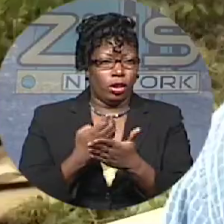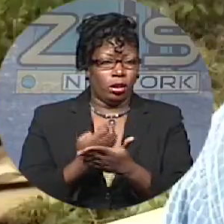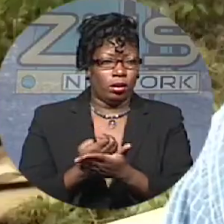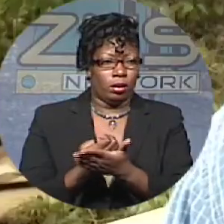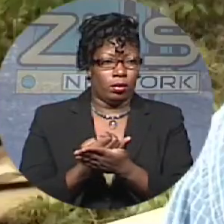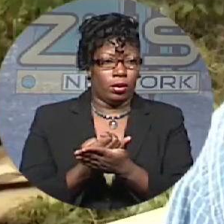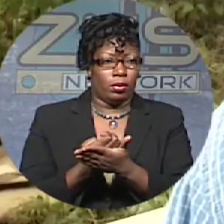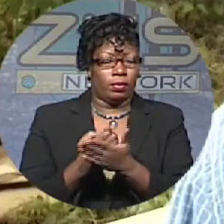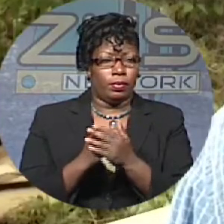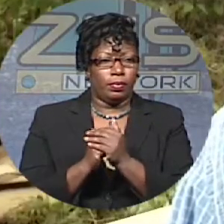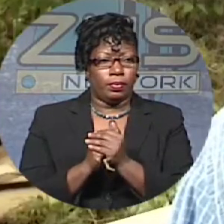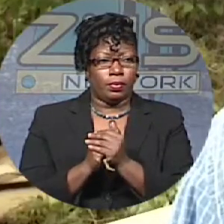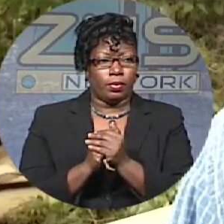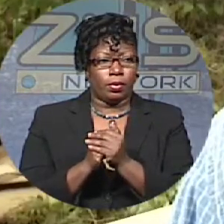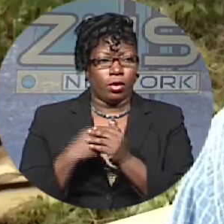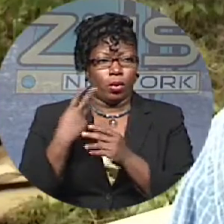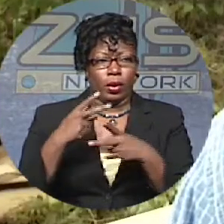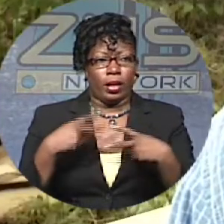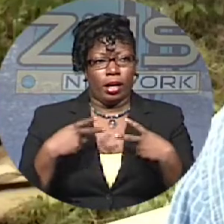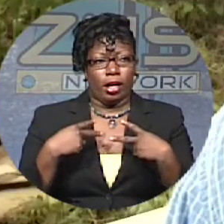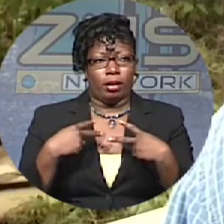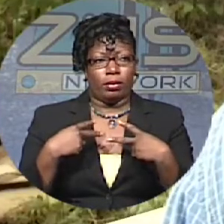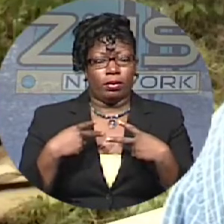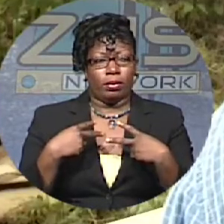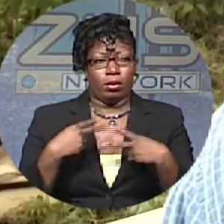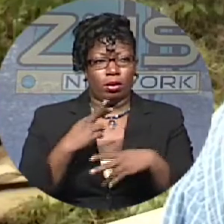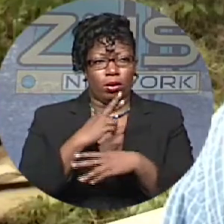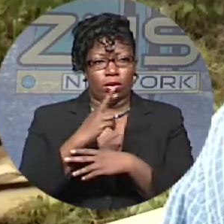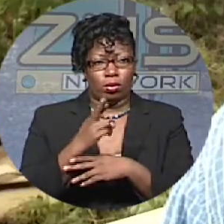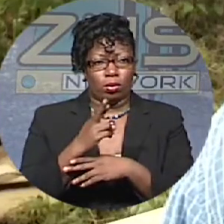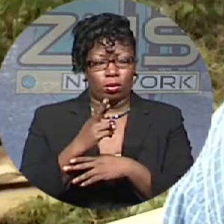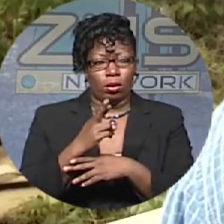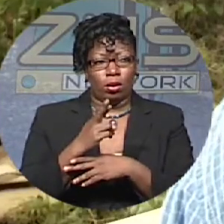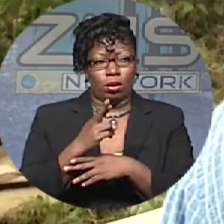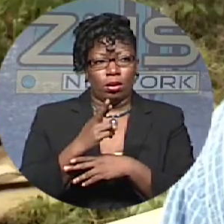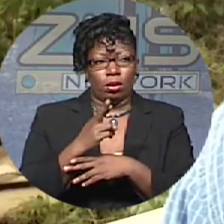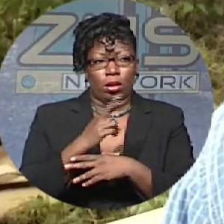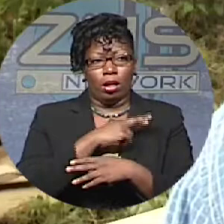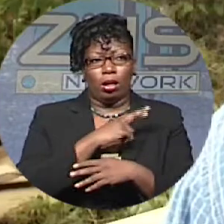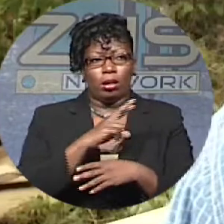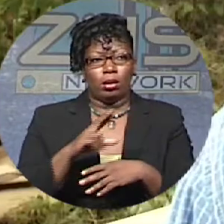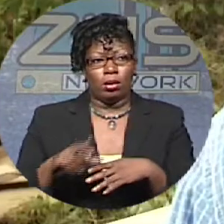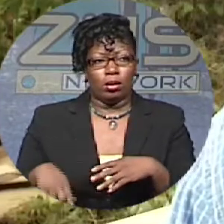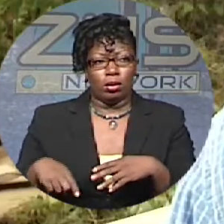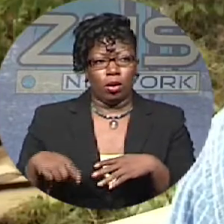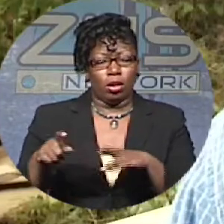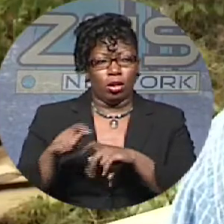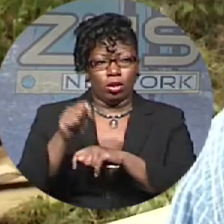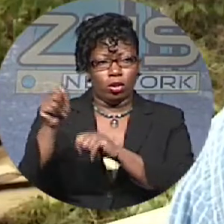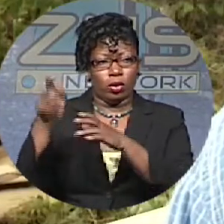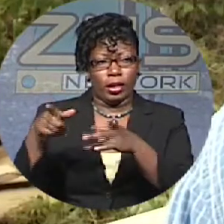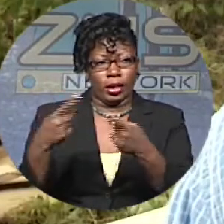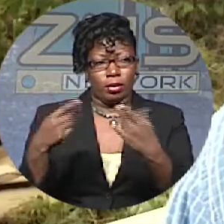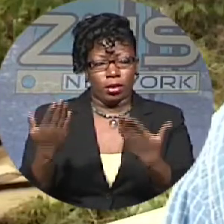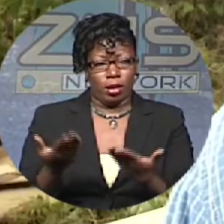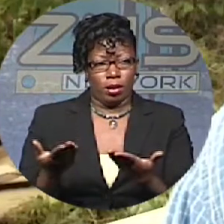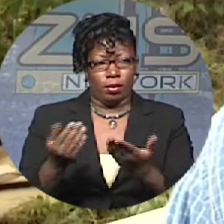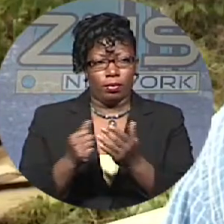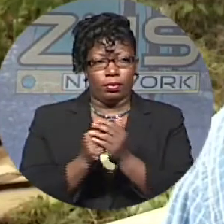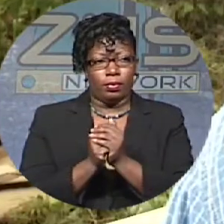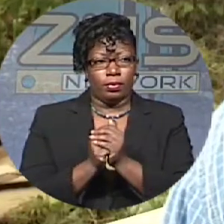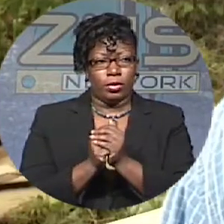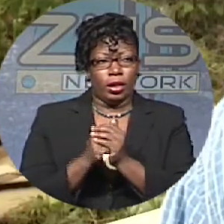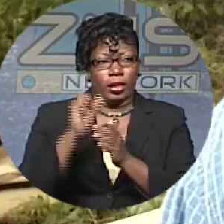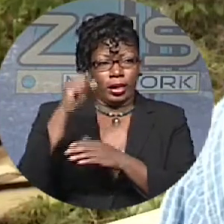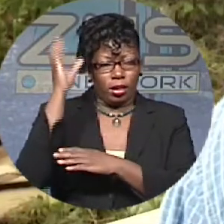return tourist base. We have a lot of loyal tourists that come here year after year, and as I said, the second homeowners they have made. Of course, they're concerned